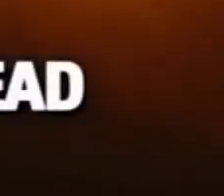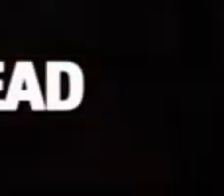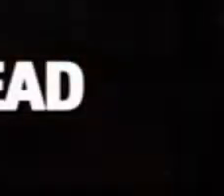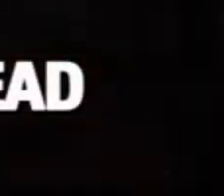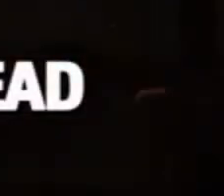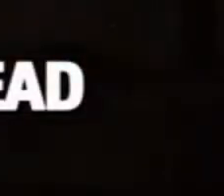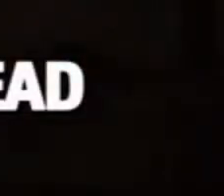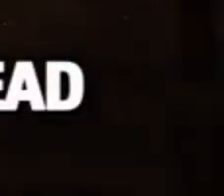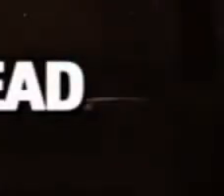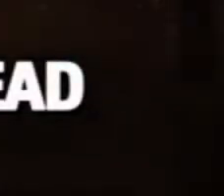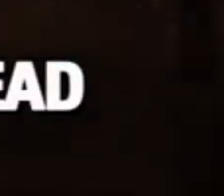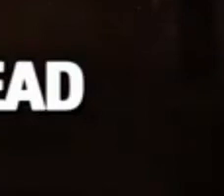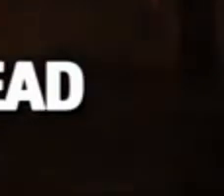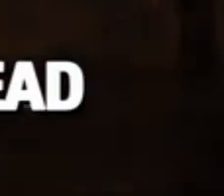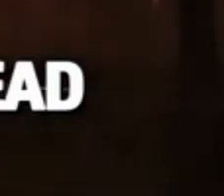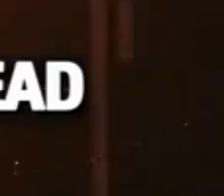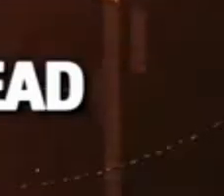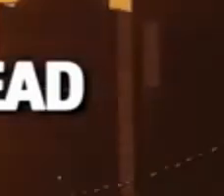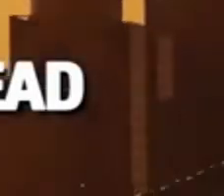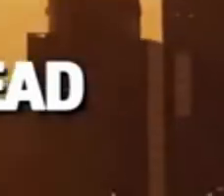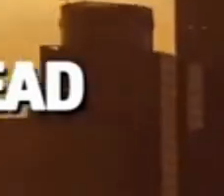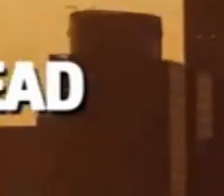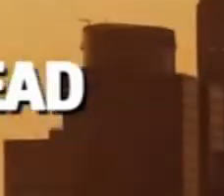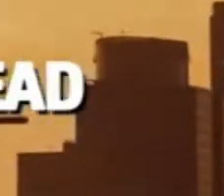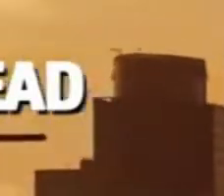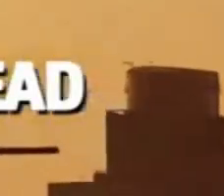am longing to